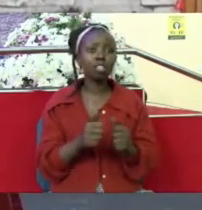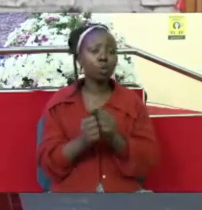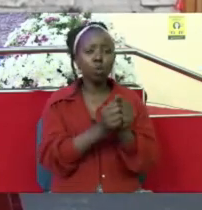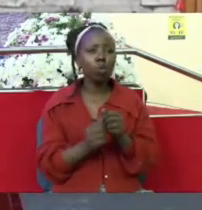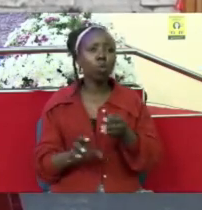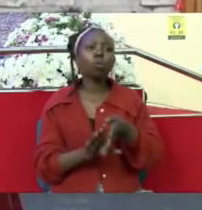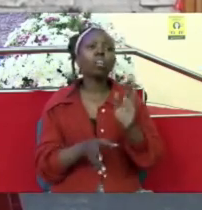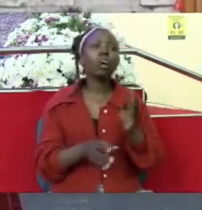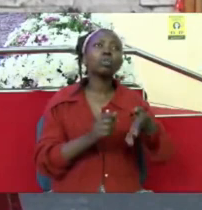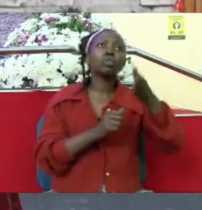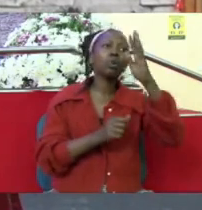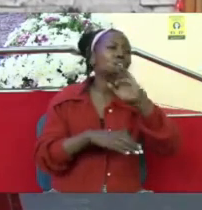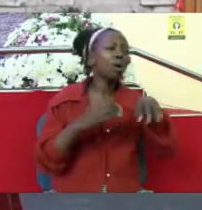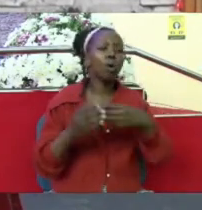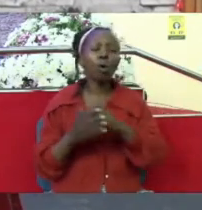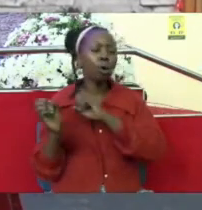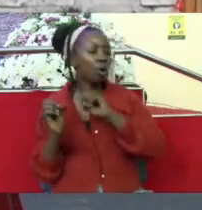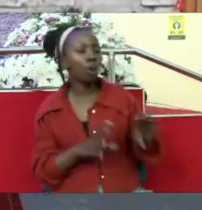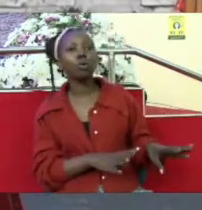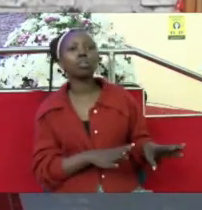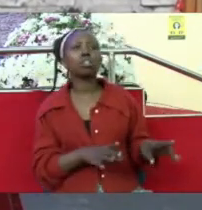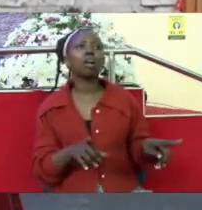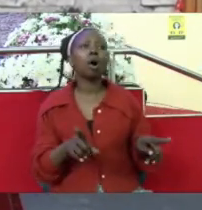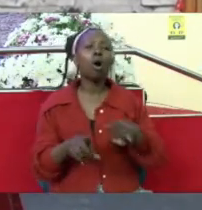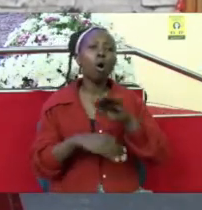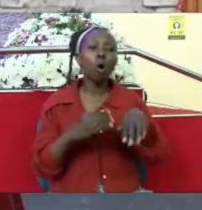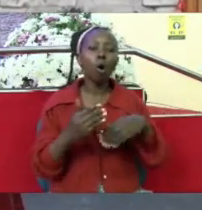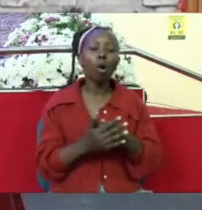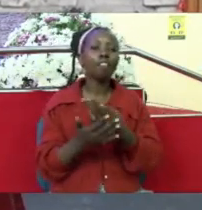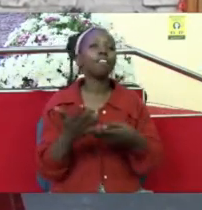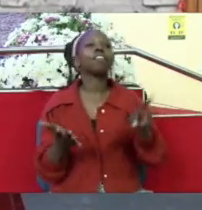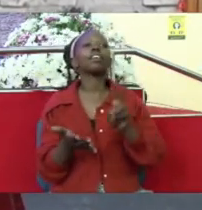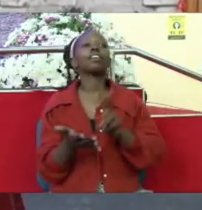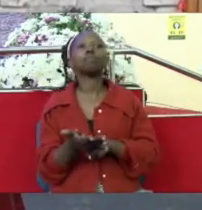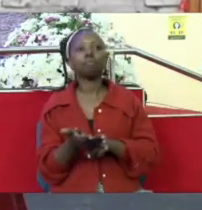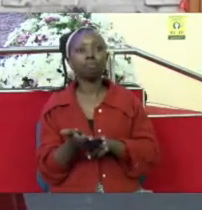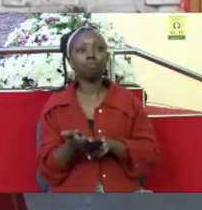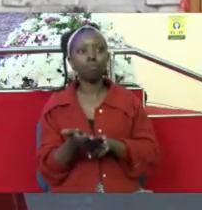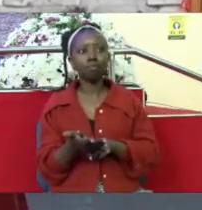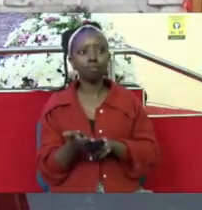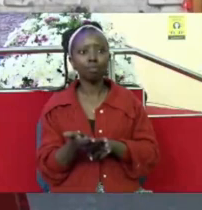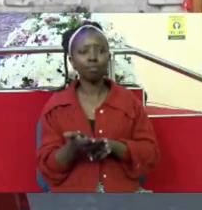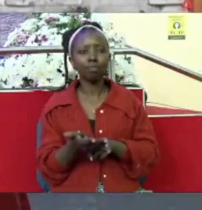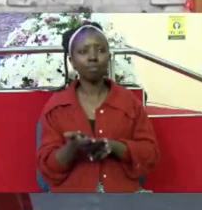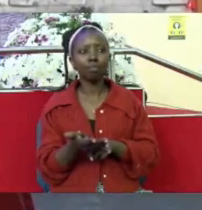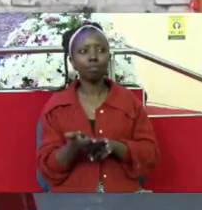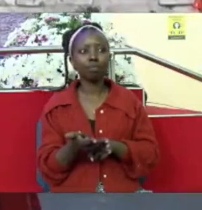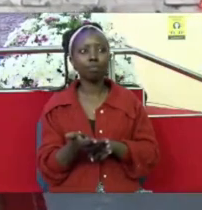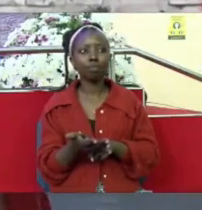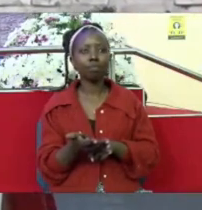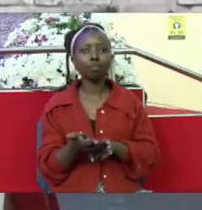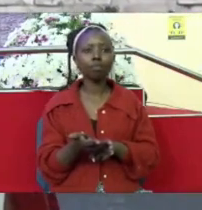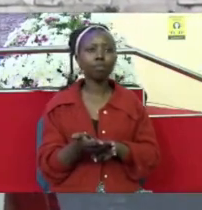are lost. We are doomed. That is it. There is no, you can't change it.